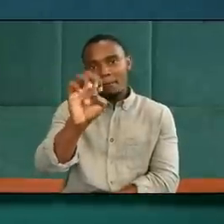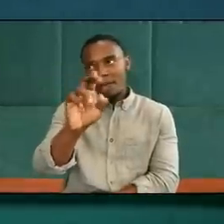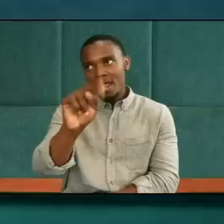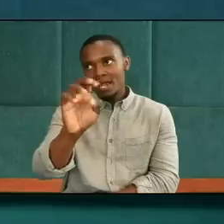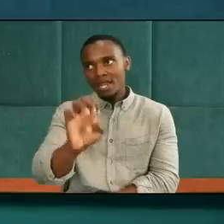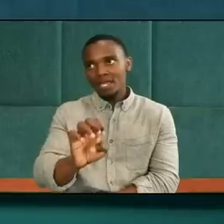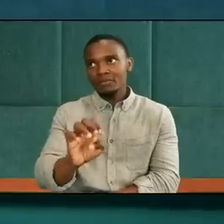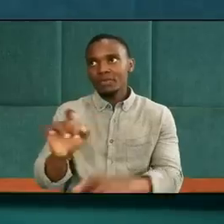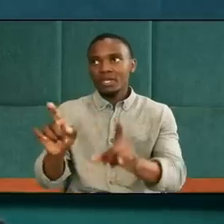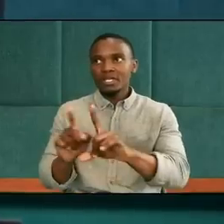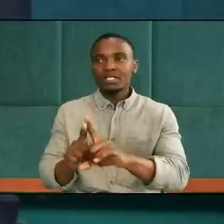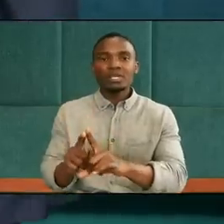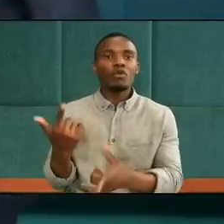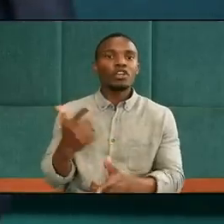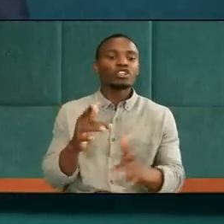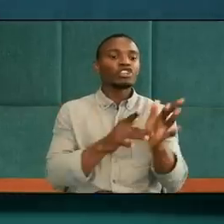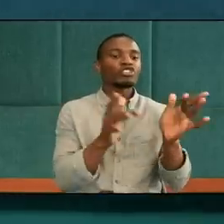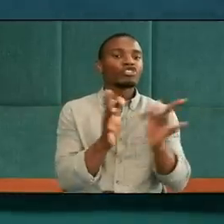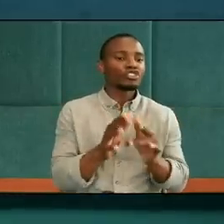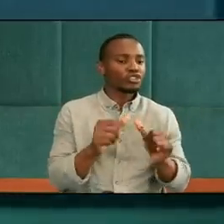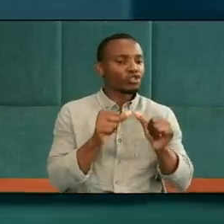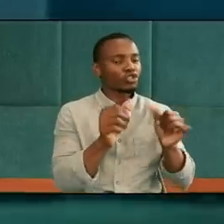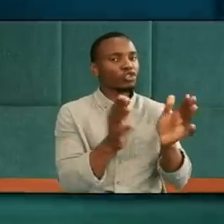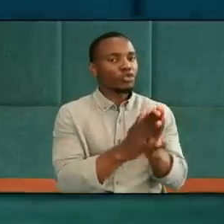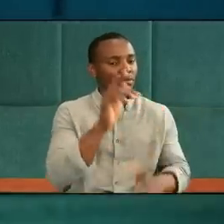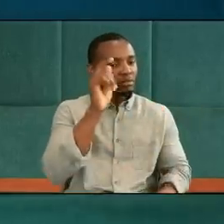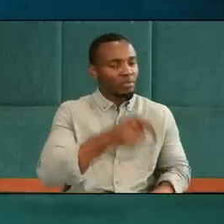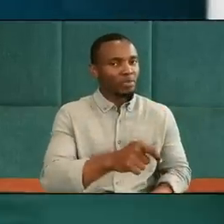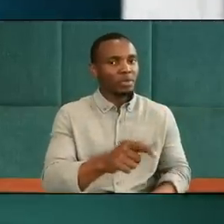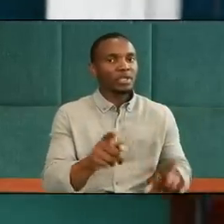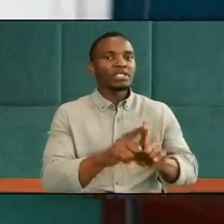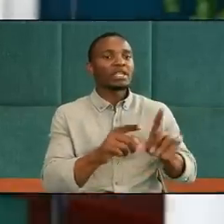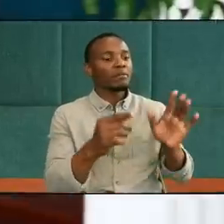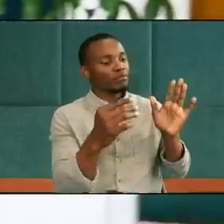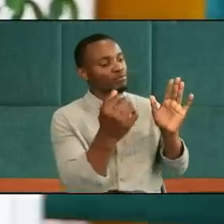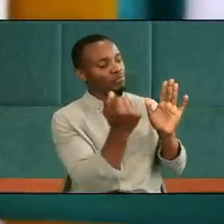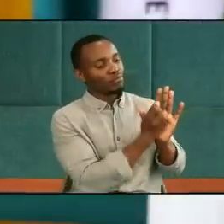They try Jesus. They crucify him.